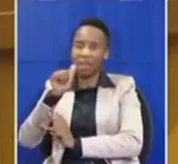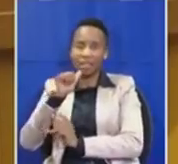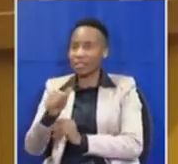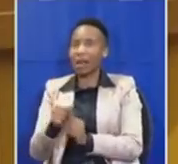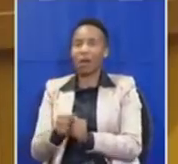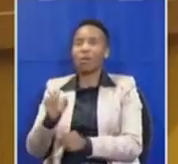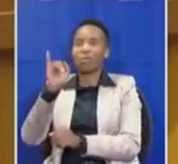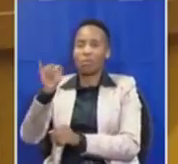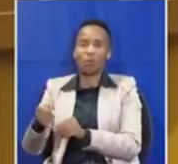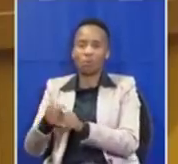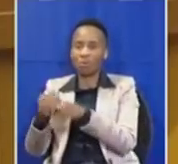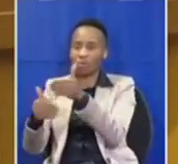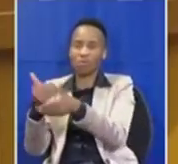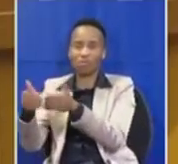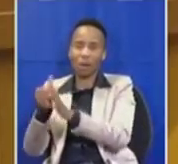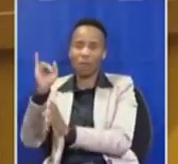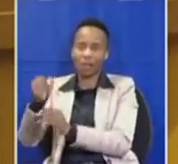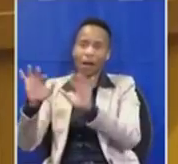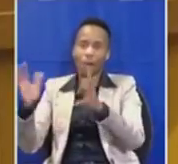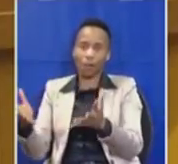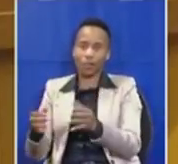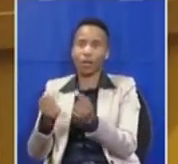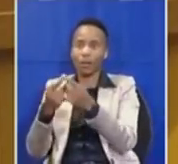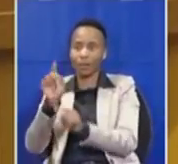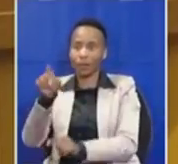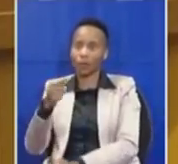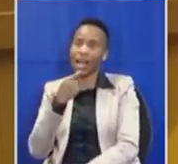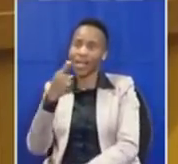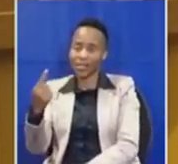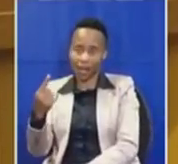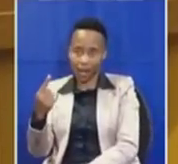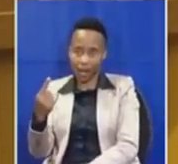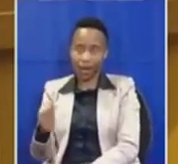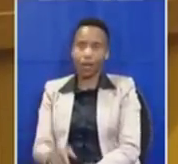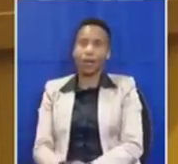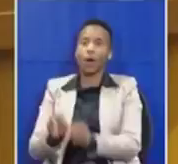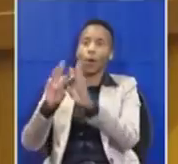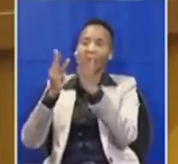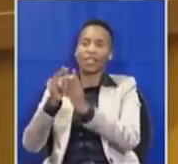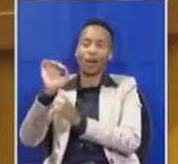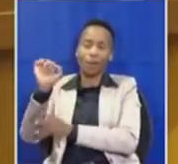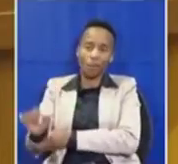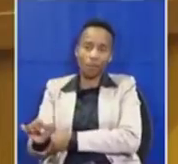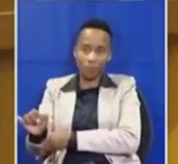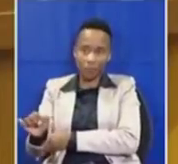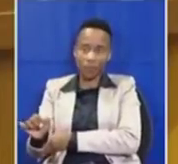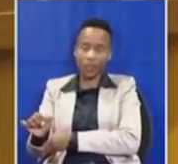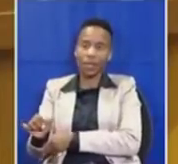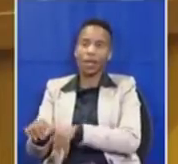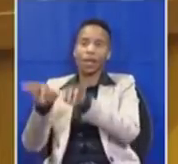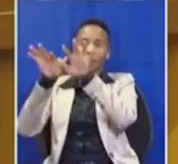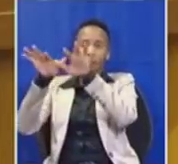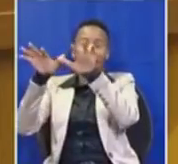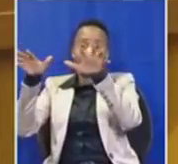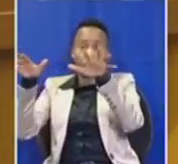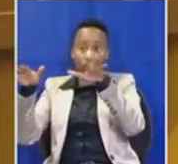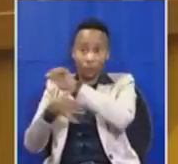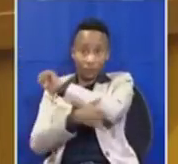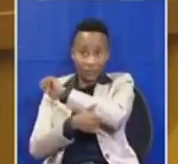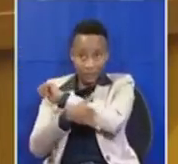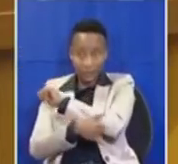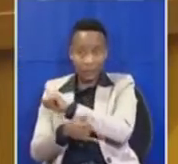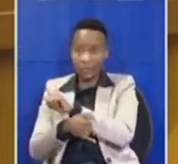they are the answer. In their world, citizens cannot be trusted to control their